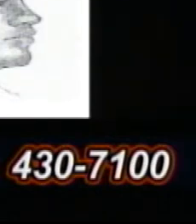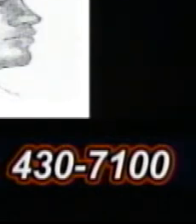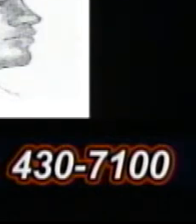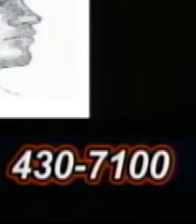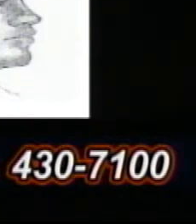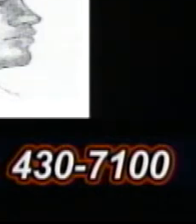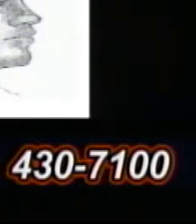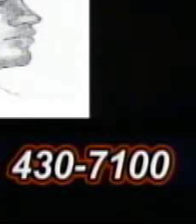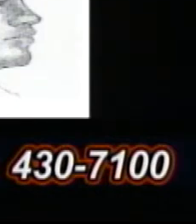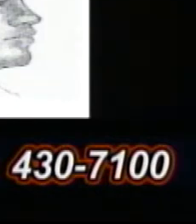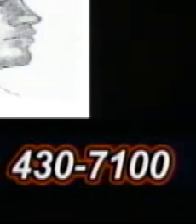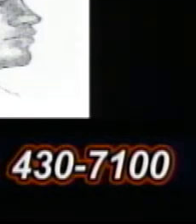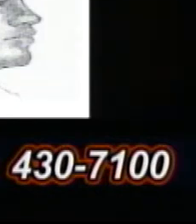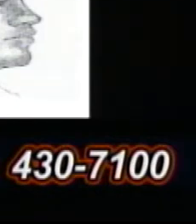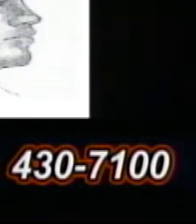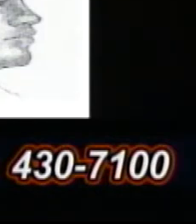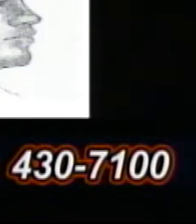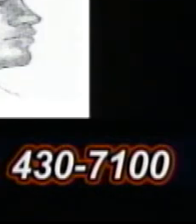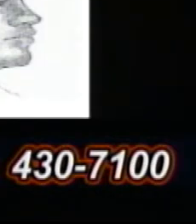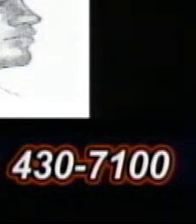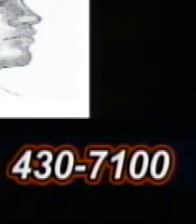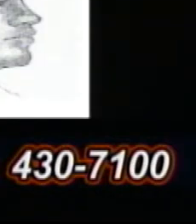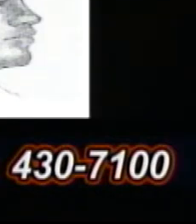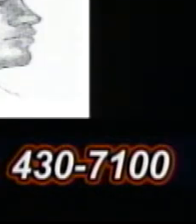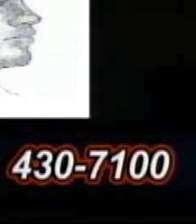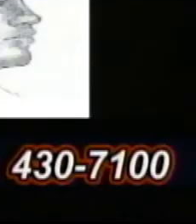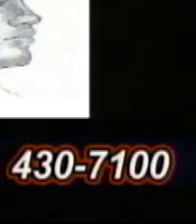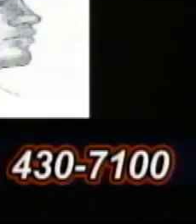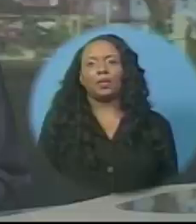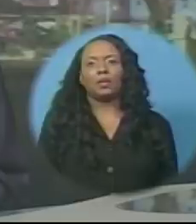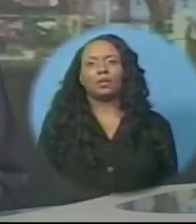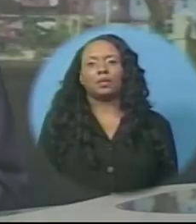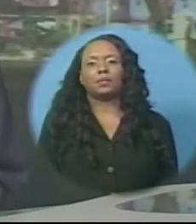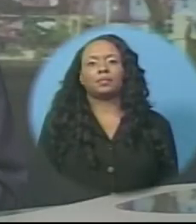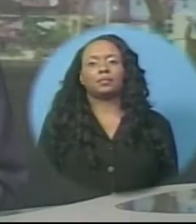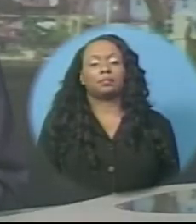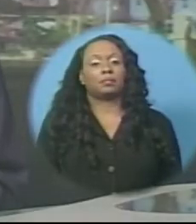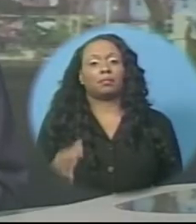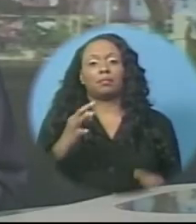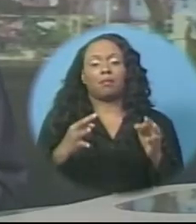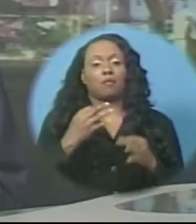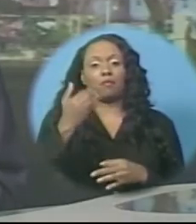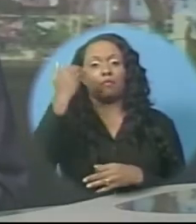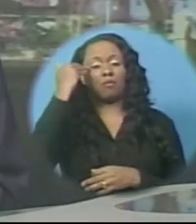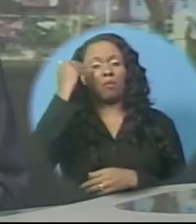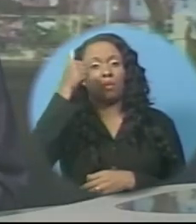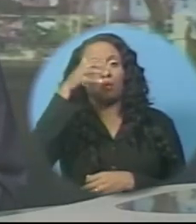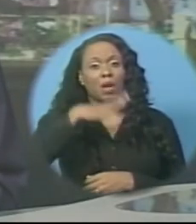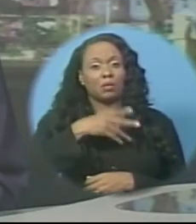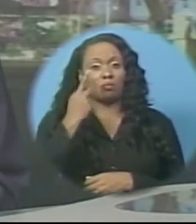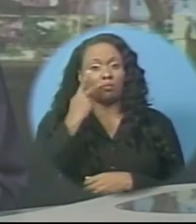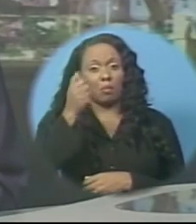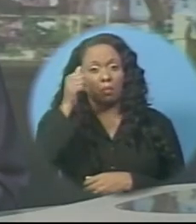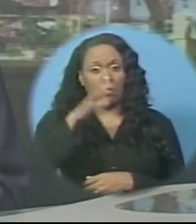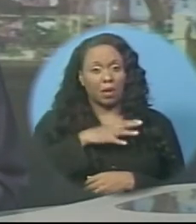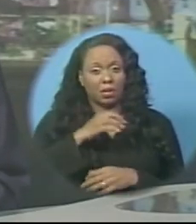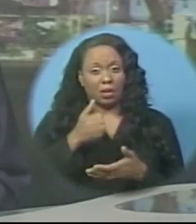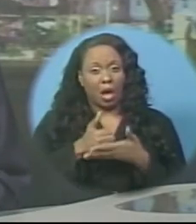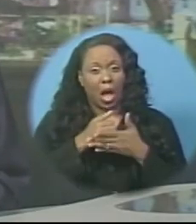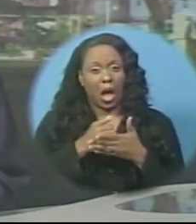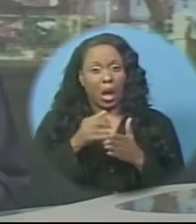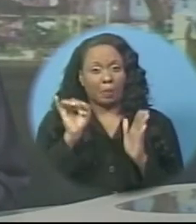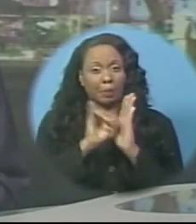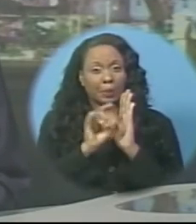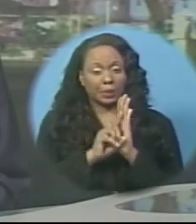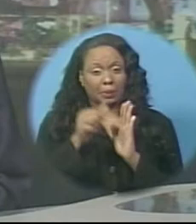and a long pair of blue jeans, as well as a peak cap. Anyone who can provide information to assist in identifying this man is